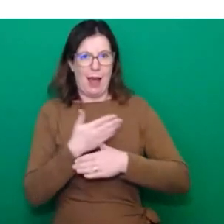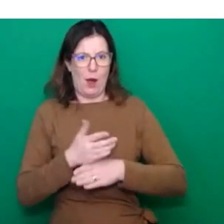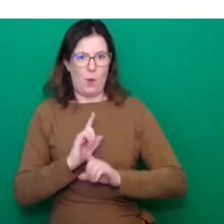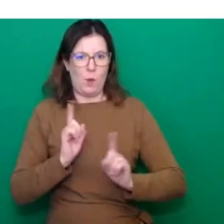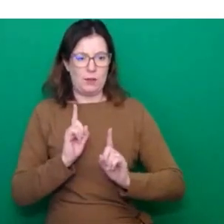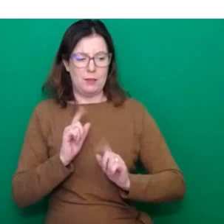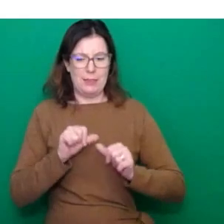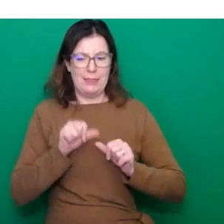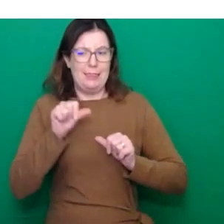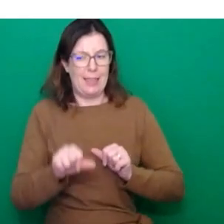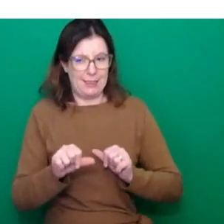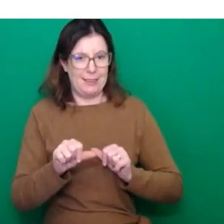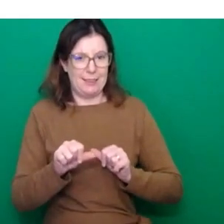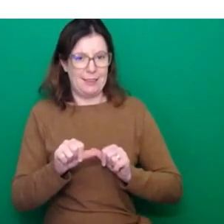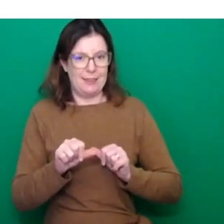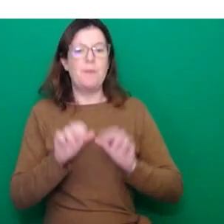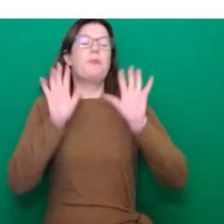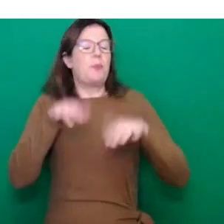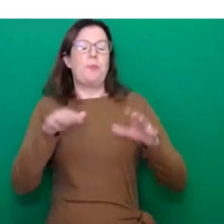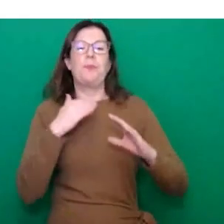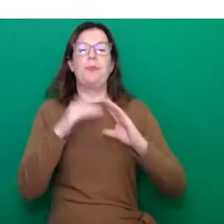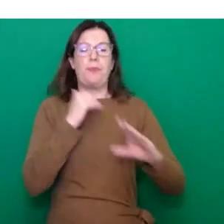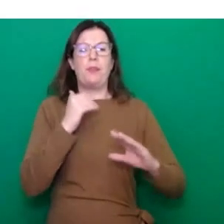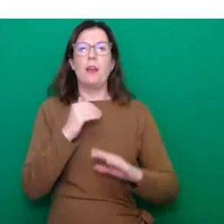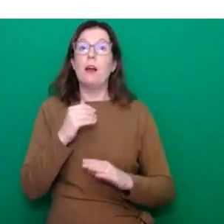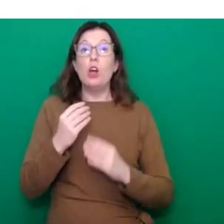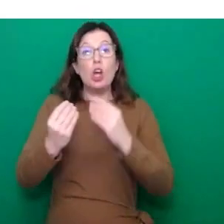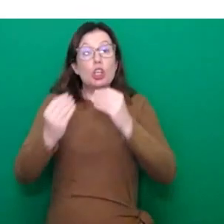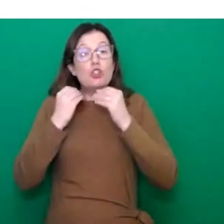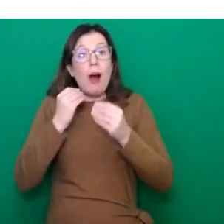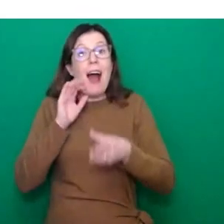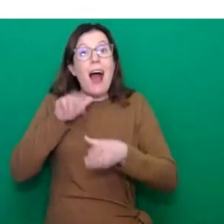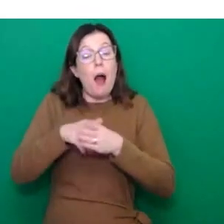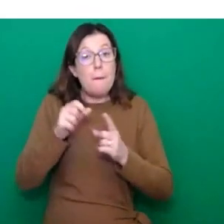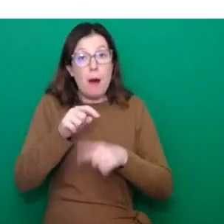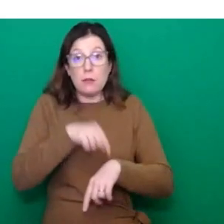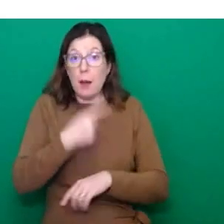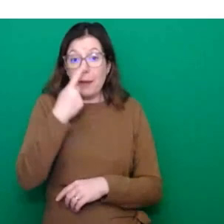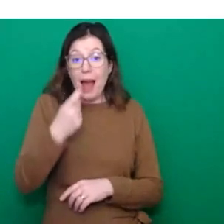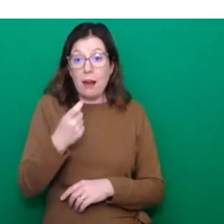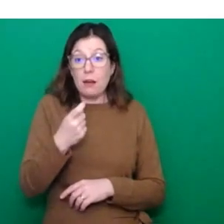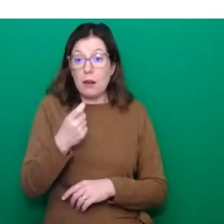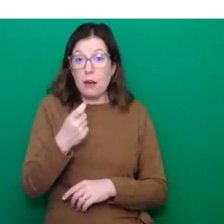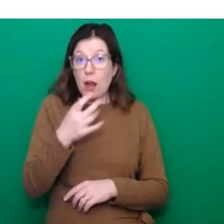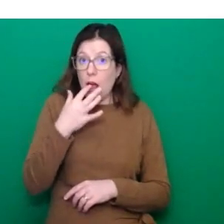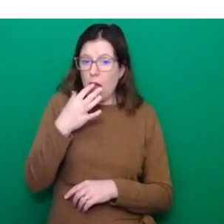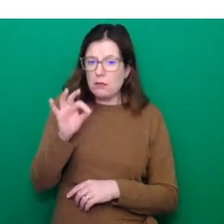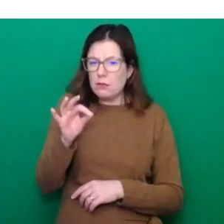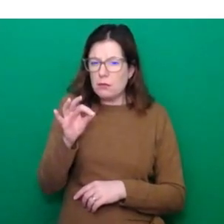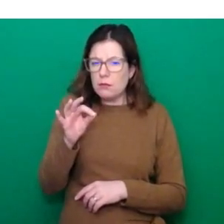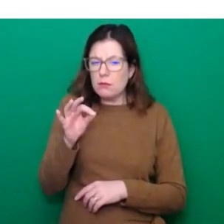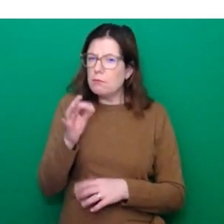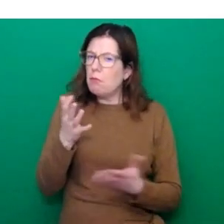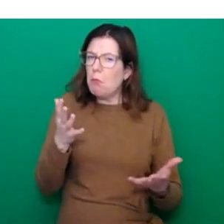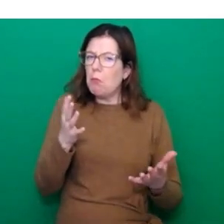lost it was. Can you train part-time? That's a question that came up earlier on. Is there a part-time route? My understanding is that